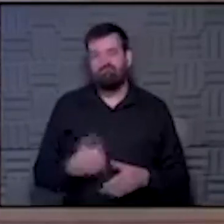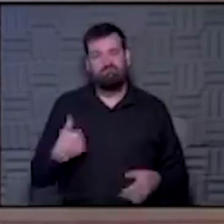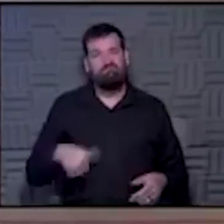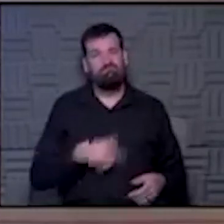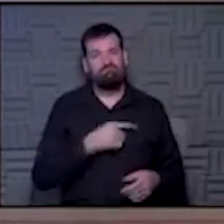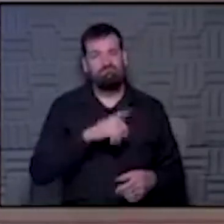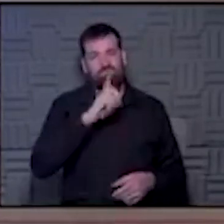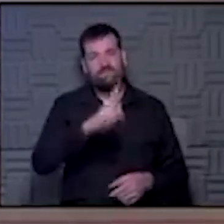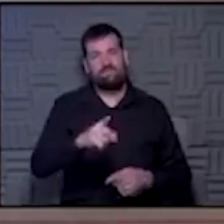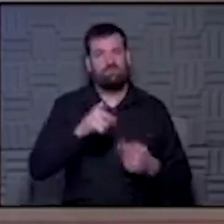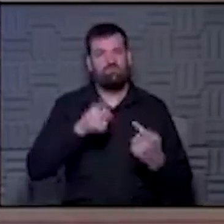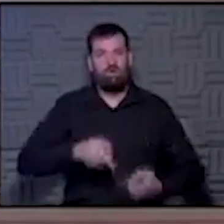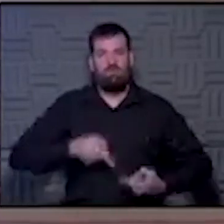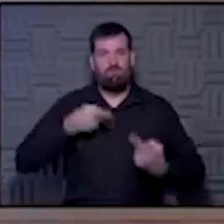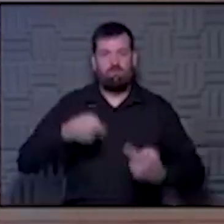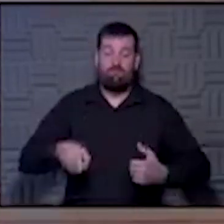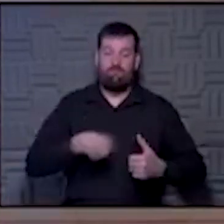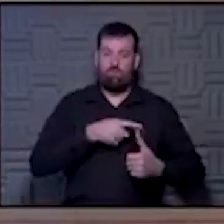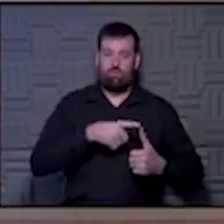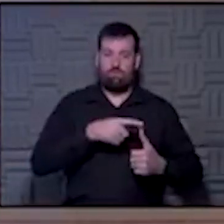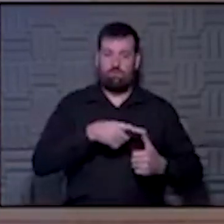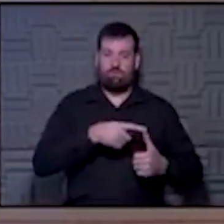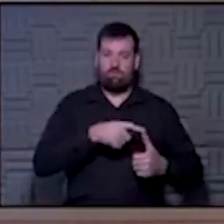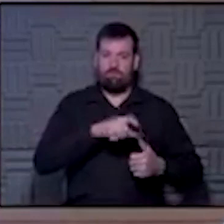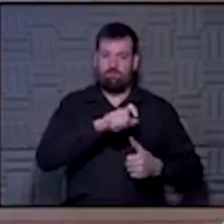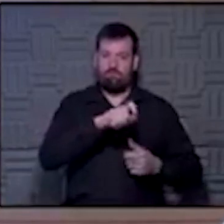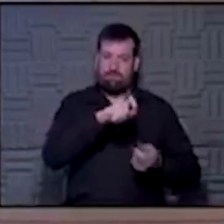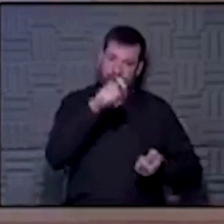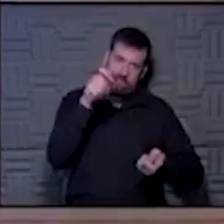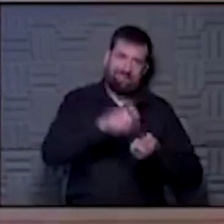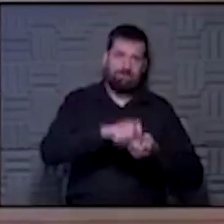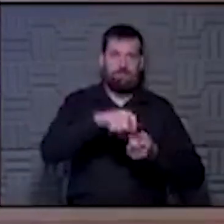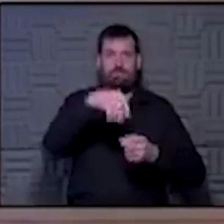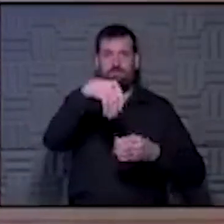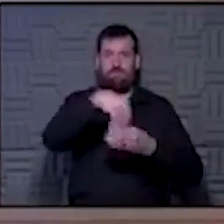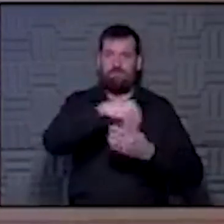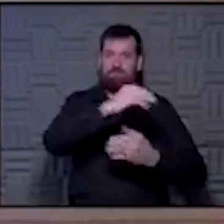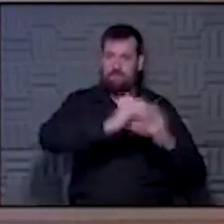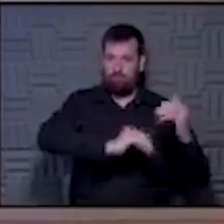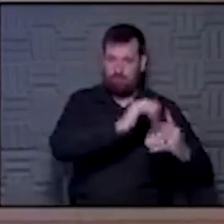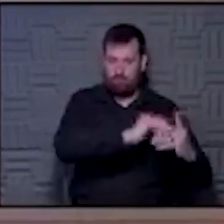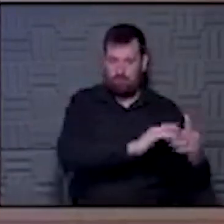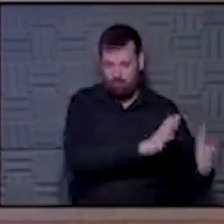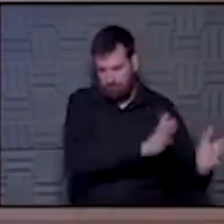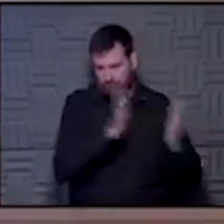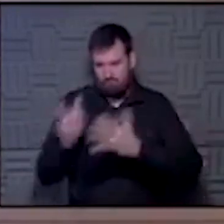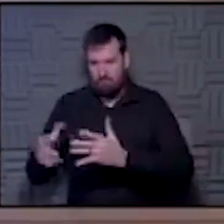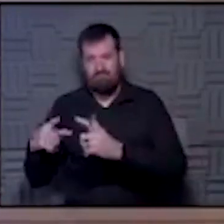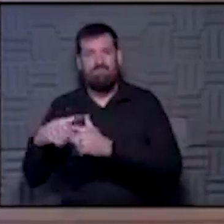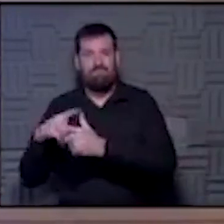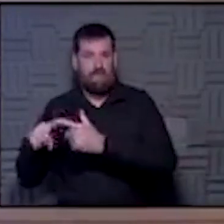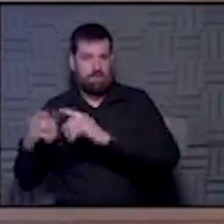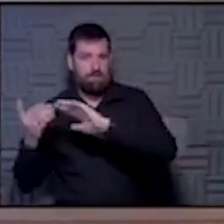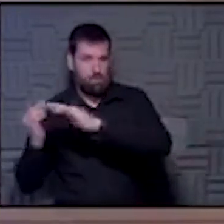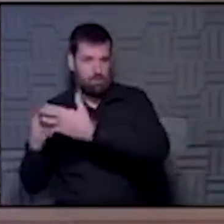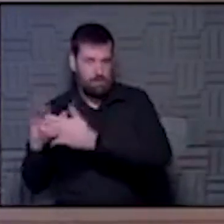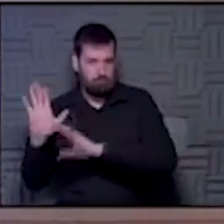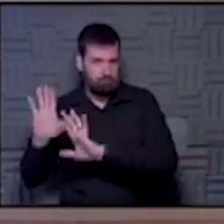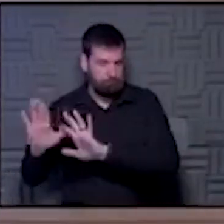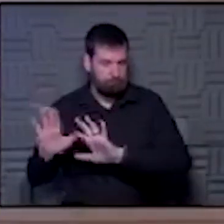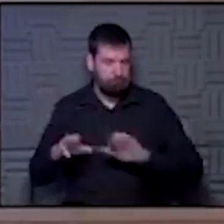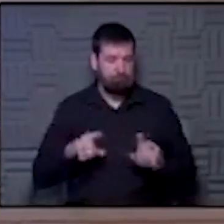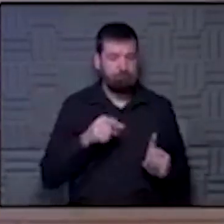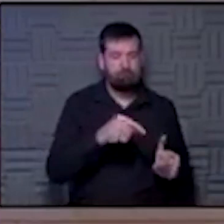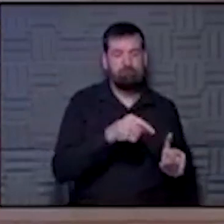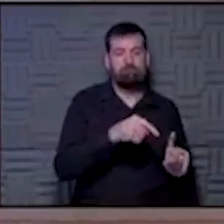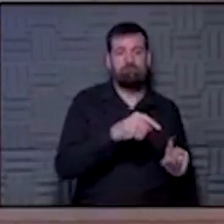struggling with. So first I'll answer specifically for those in facilities, and then I'm going to answer for people out in the community.